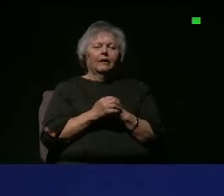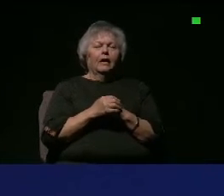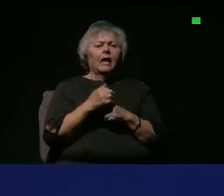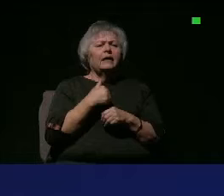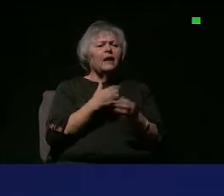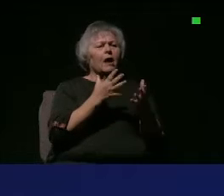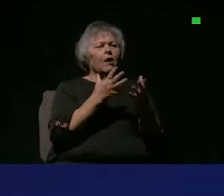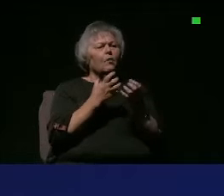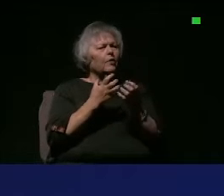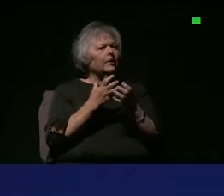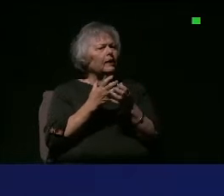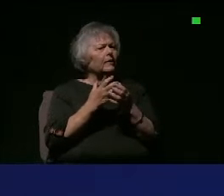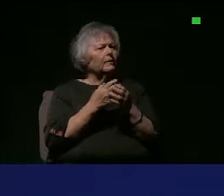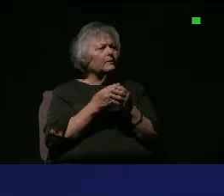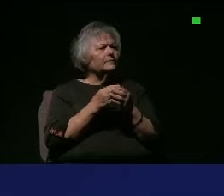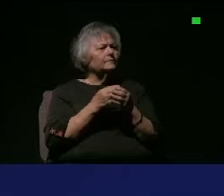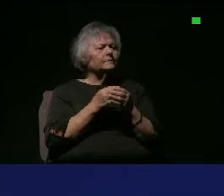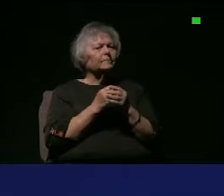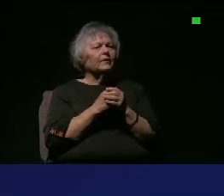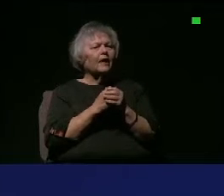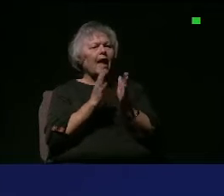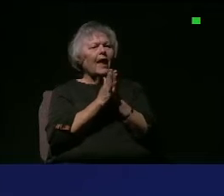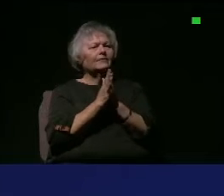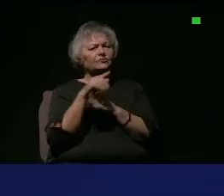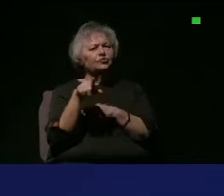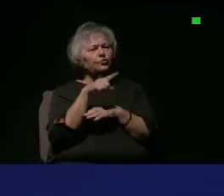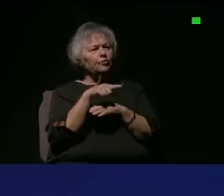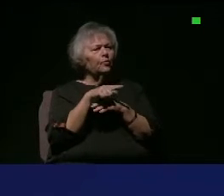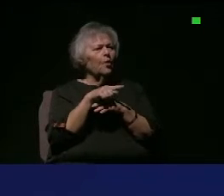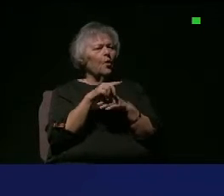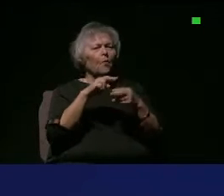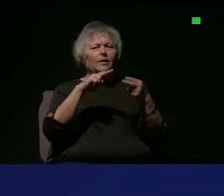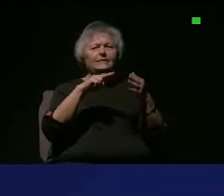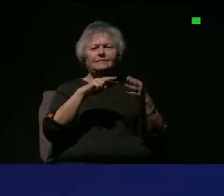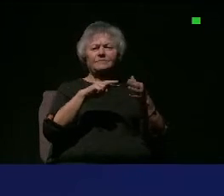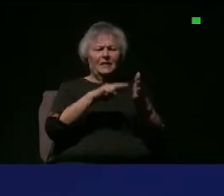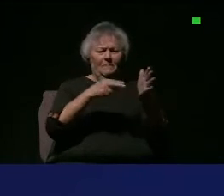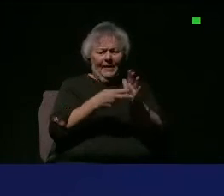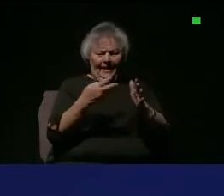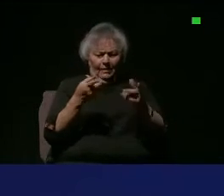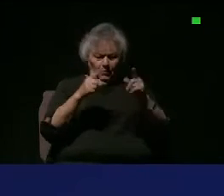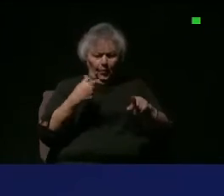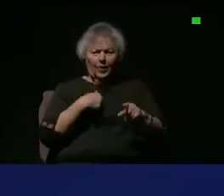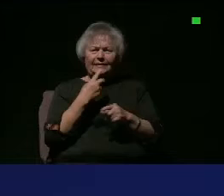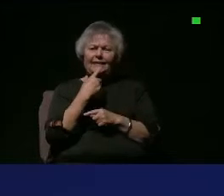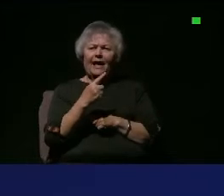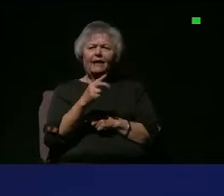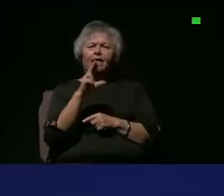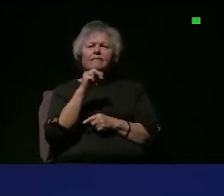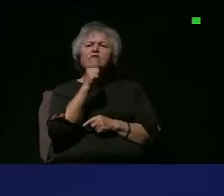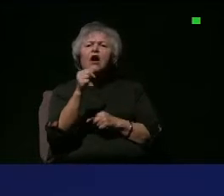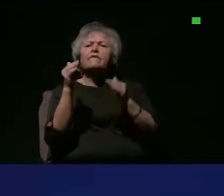I want to ask Benji here, what are we really saying? When we say it's not fair, what is it that we're saying